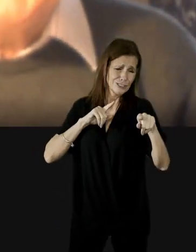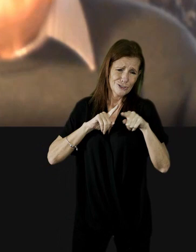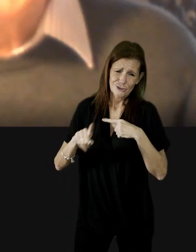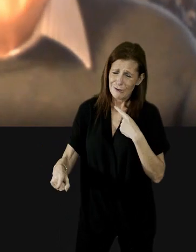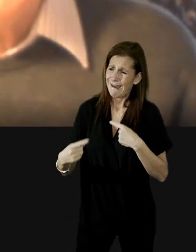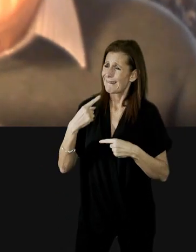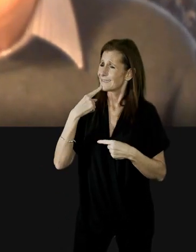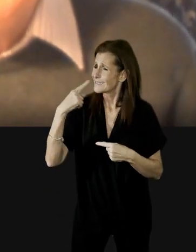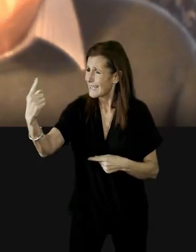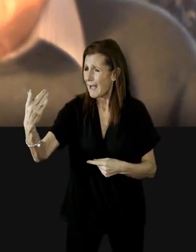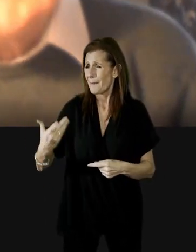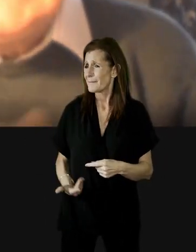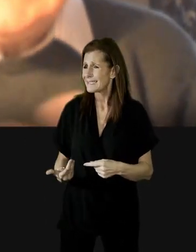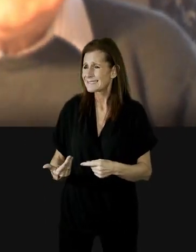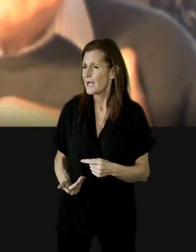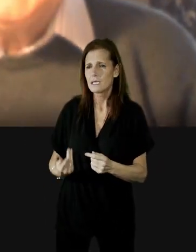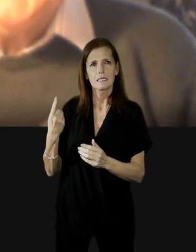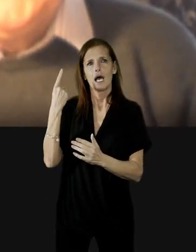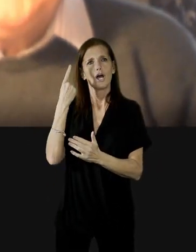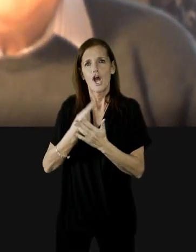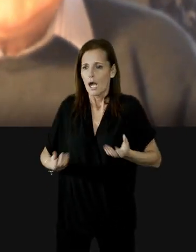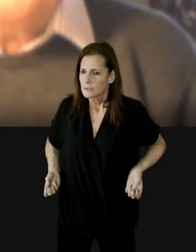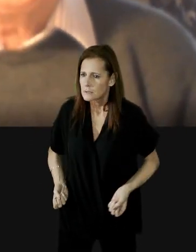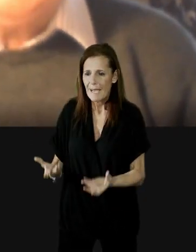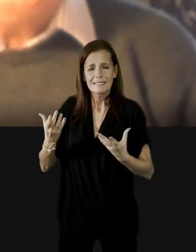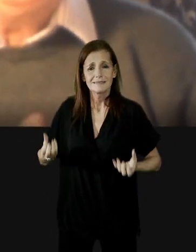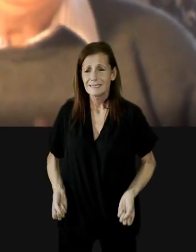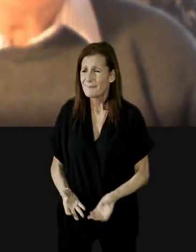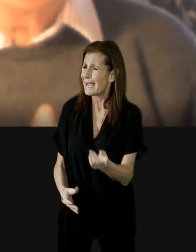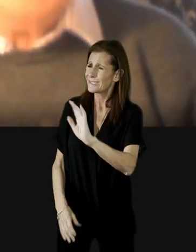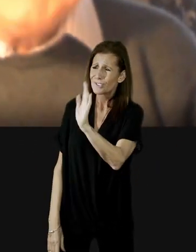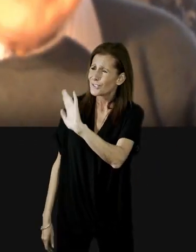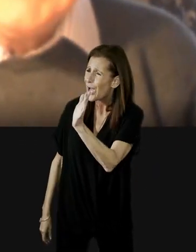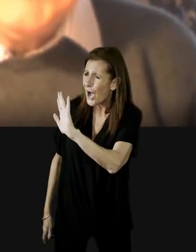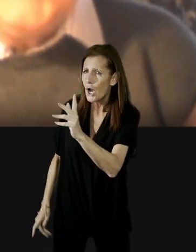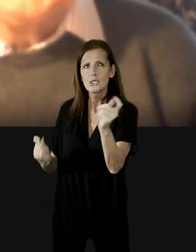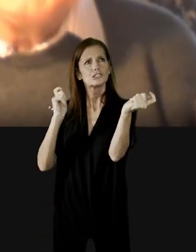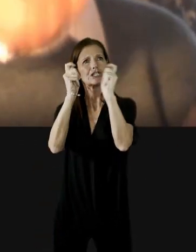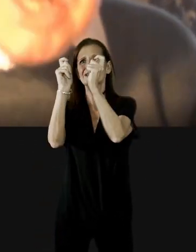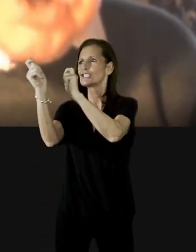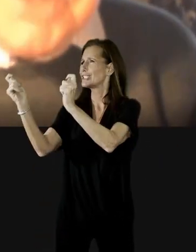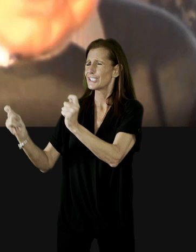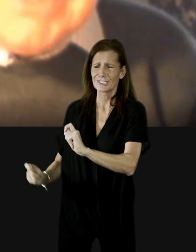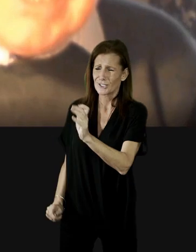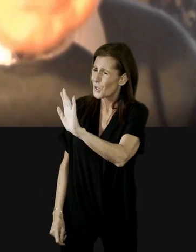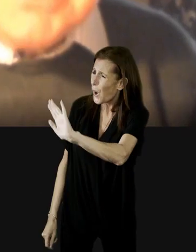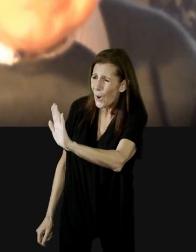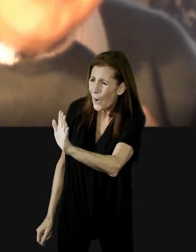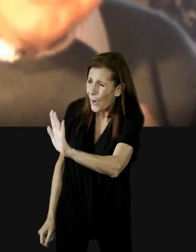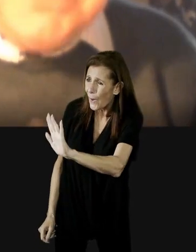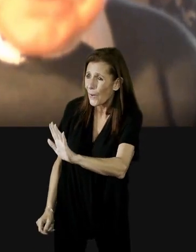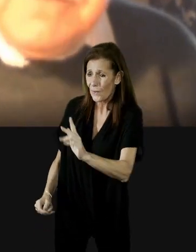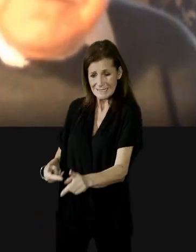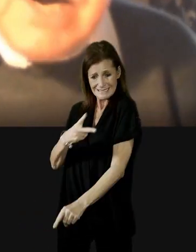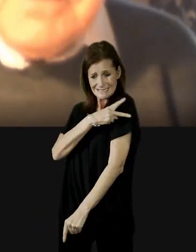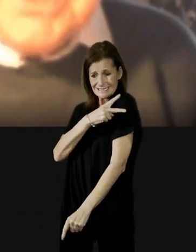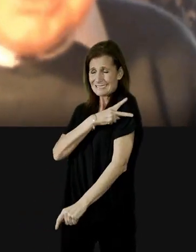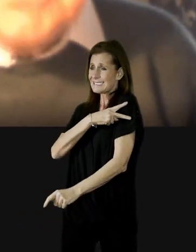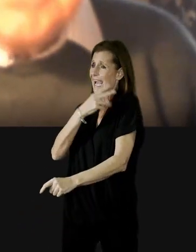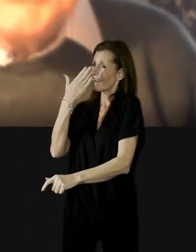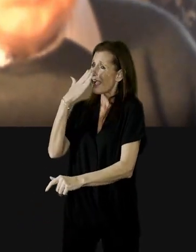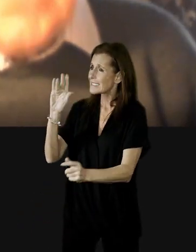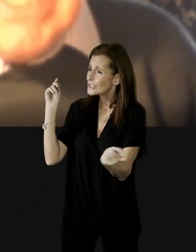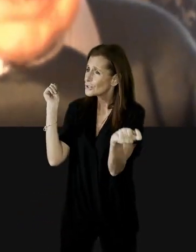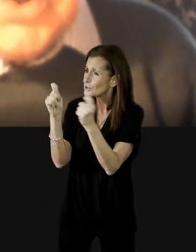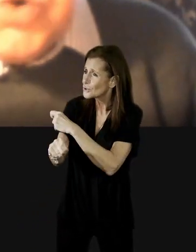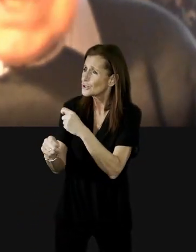keep trying to drive home to businesses. It isn't all about spending lots of money on changes to the built environment and